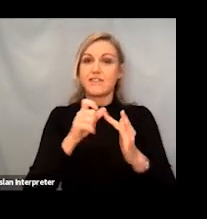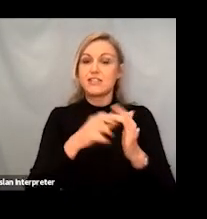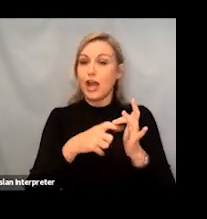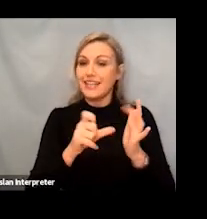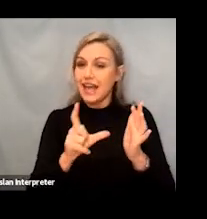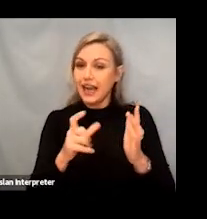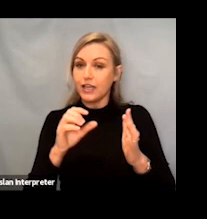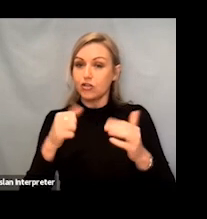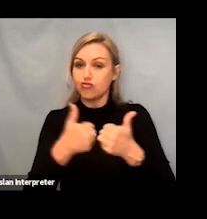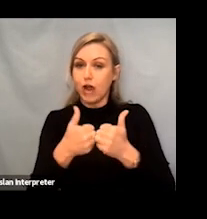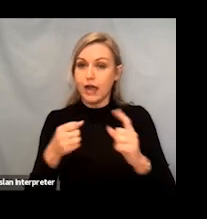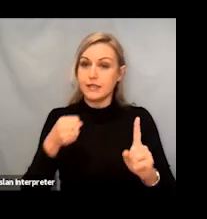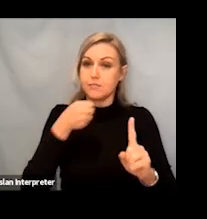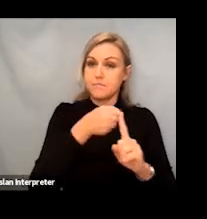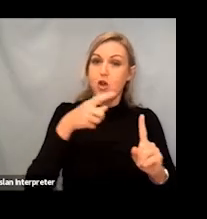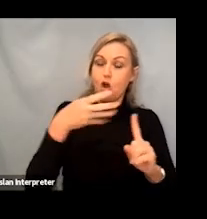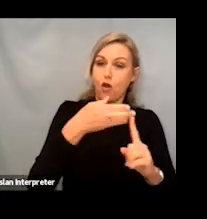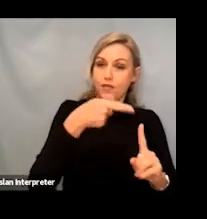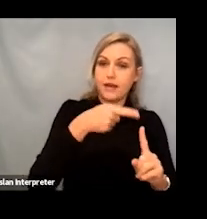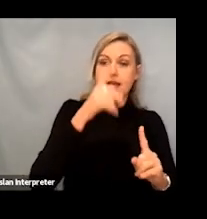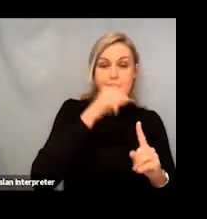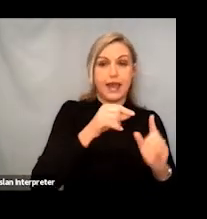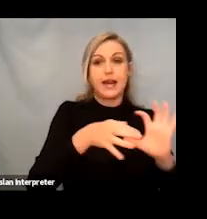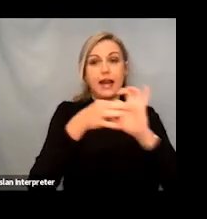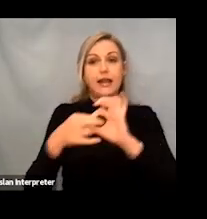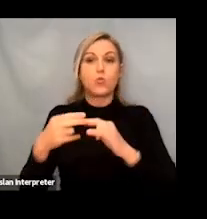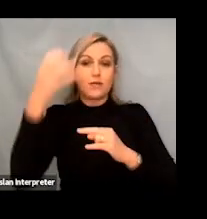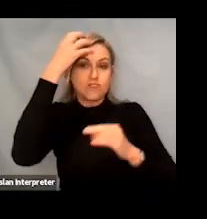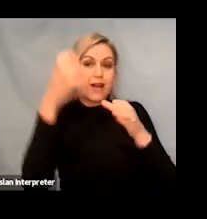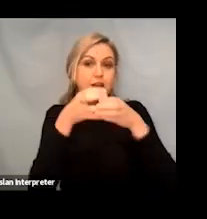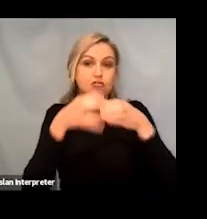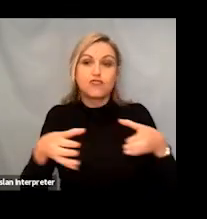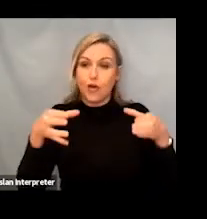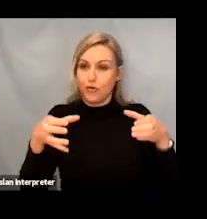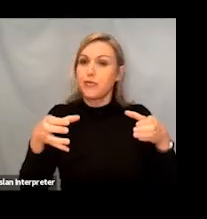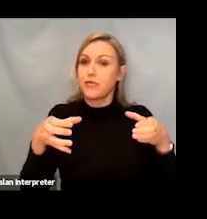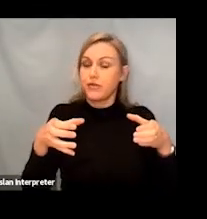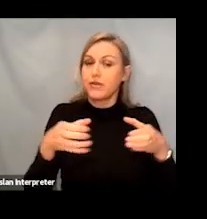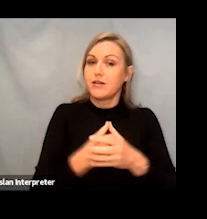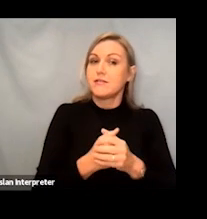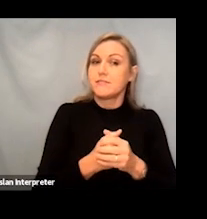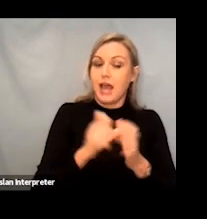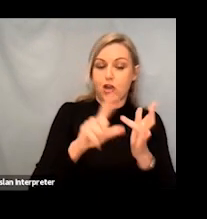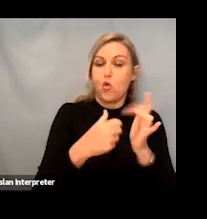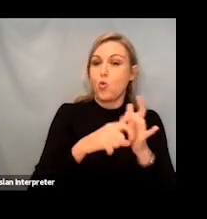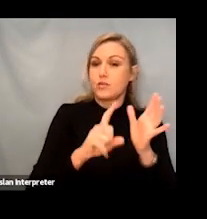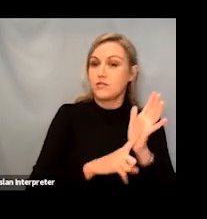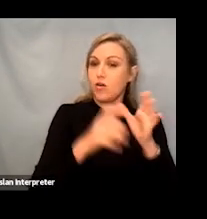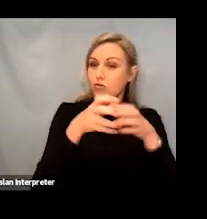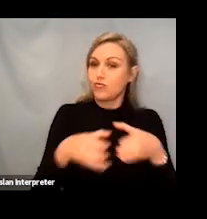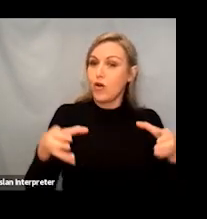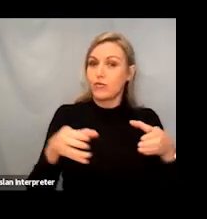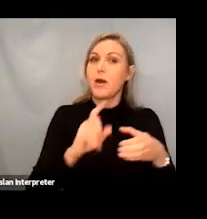with brain growth, with cortical growth and interspecies differences there. That's not to